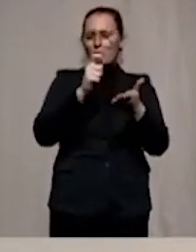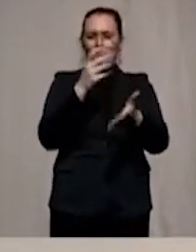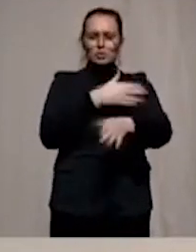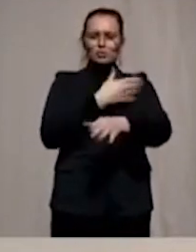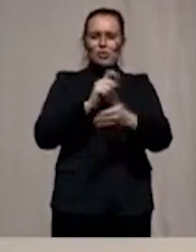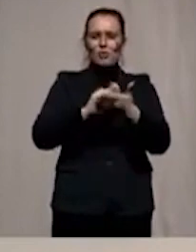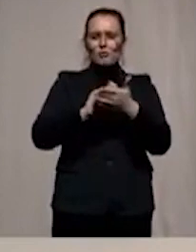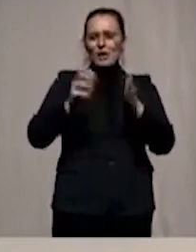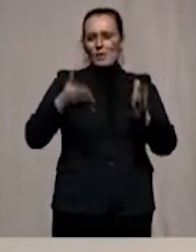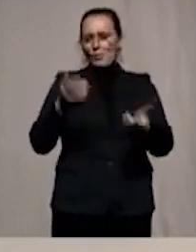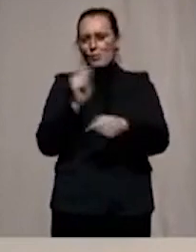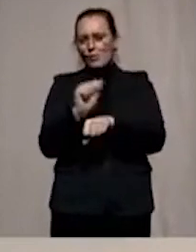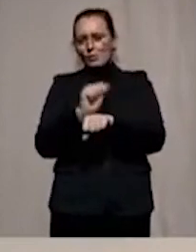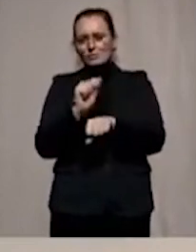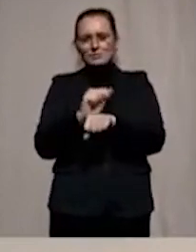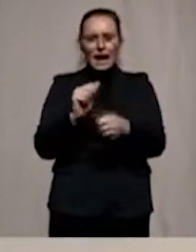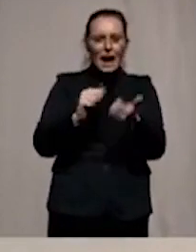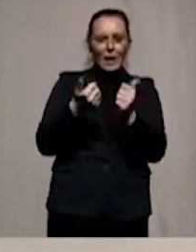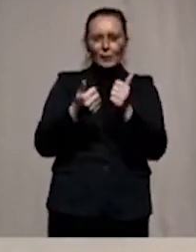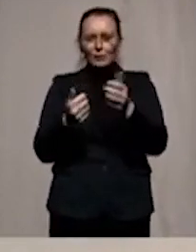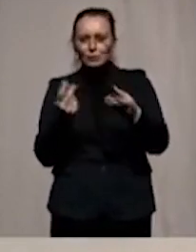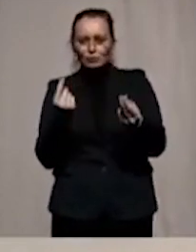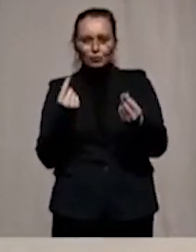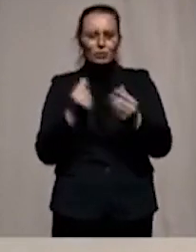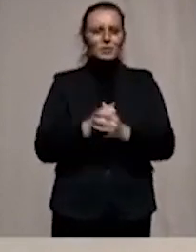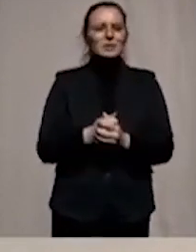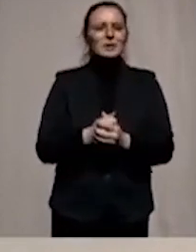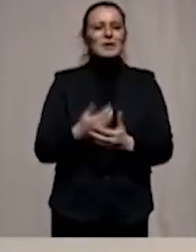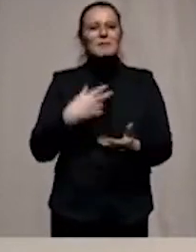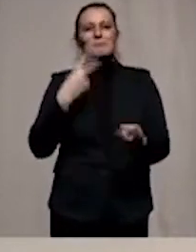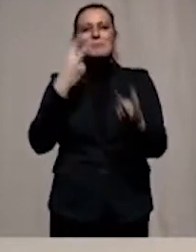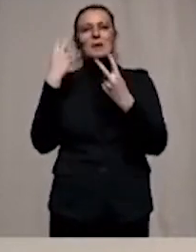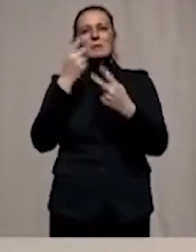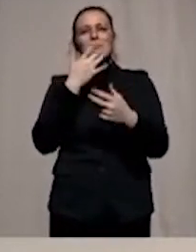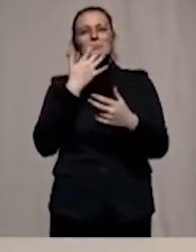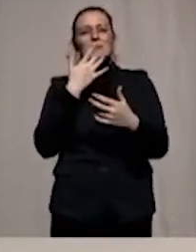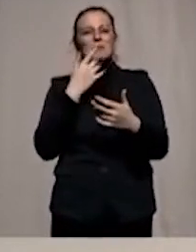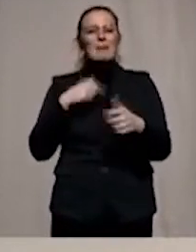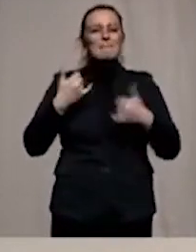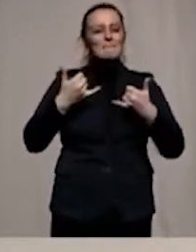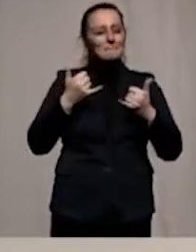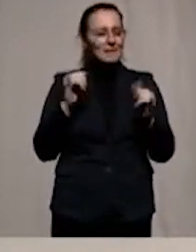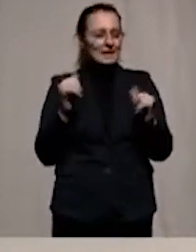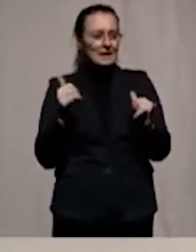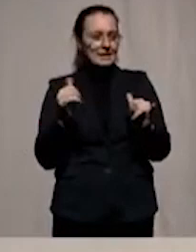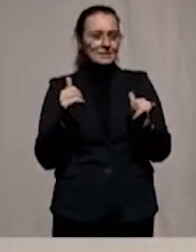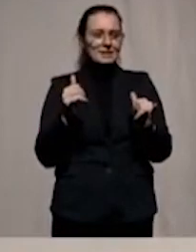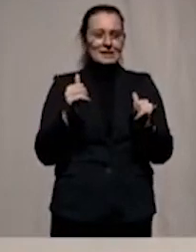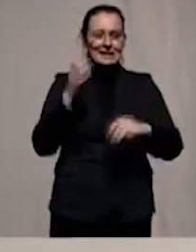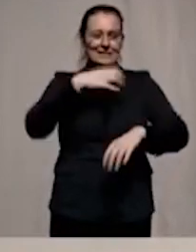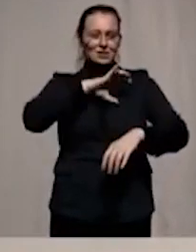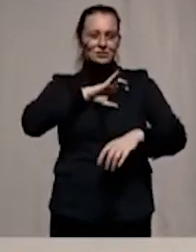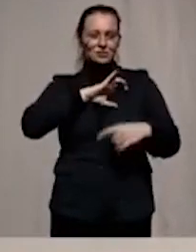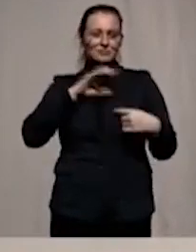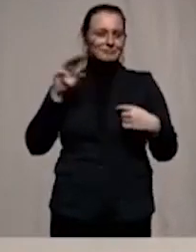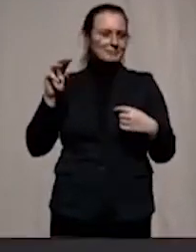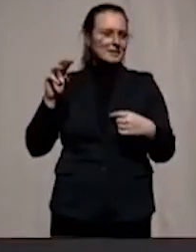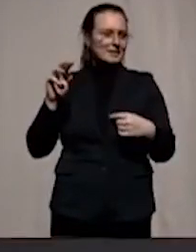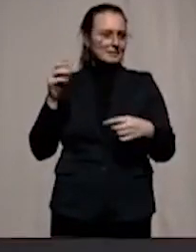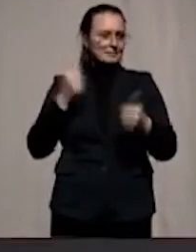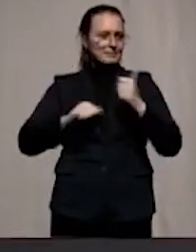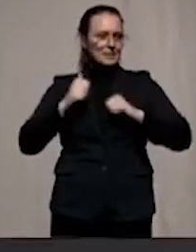played Michael Banks in a Mary Poppins production, and that was really fun. That's just like exciting. opening night. Okay, those are all really good.